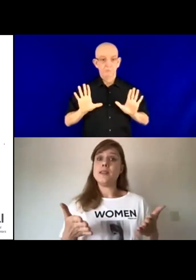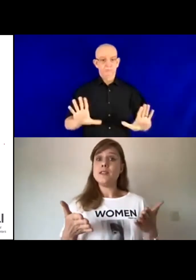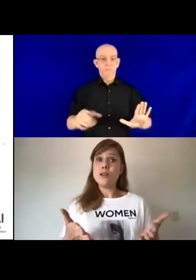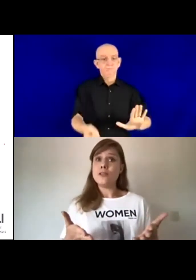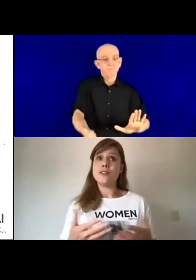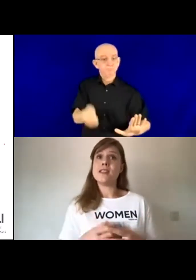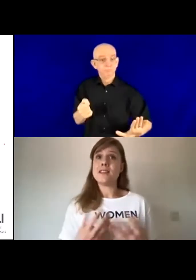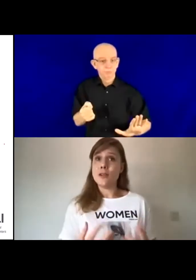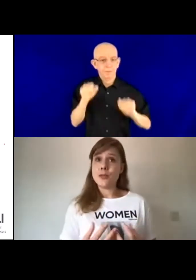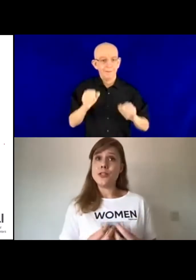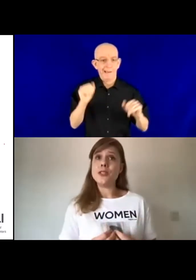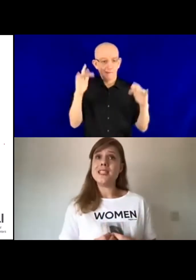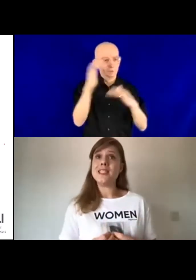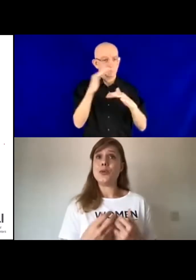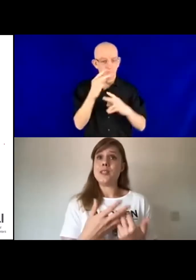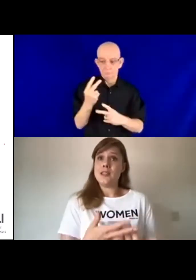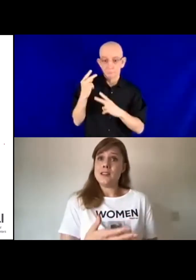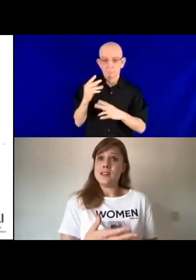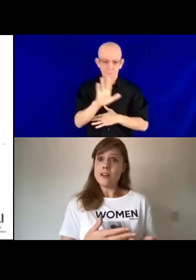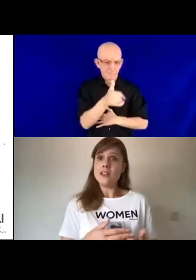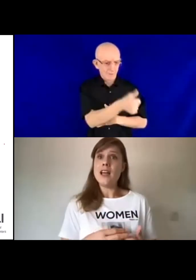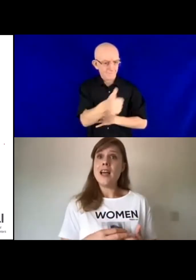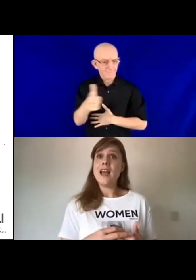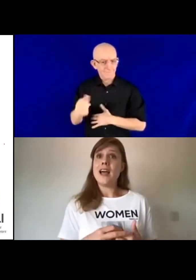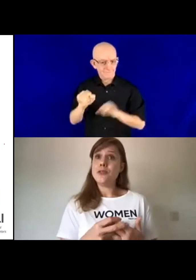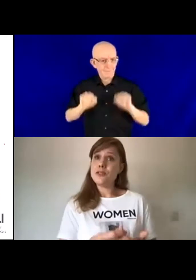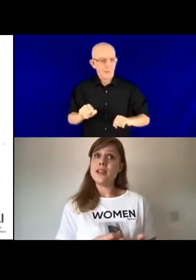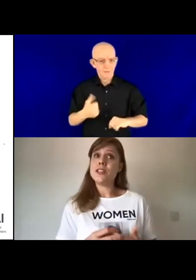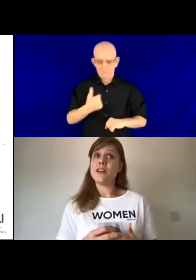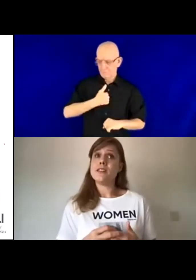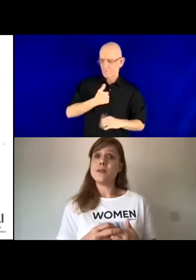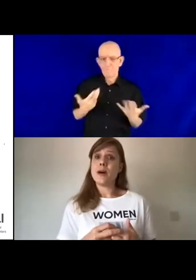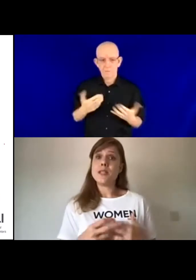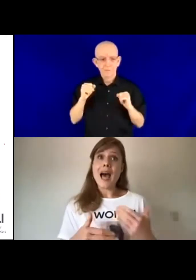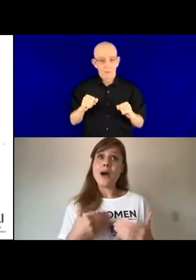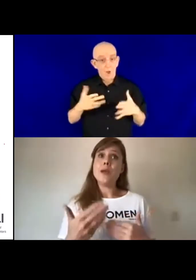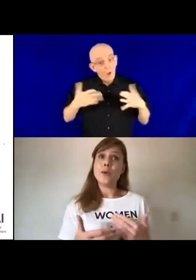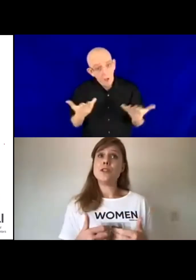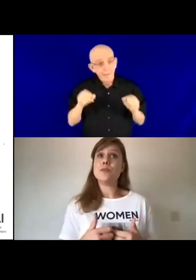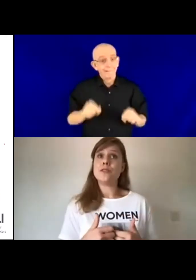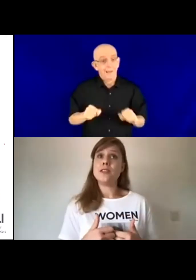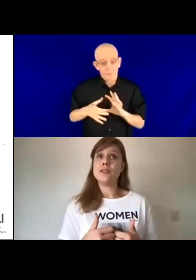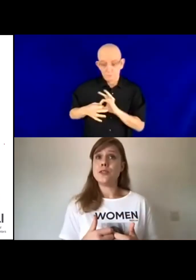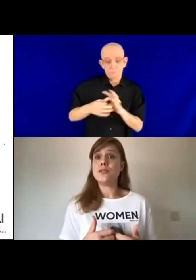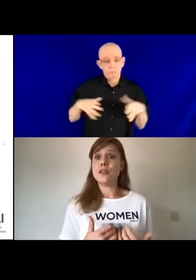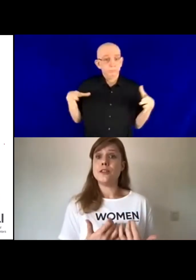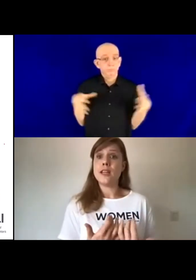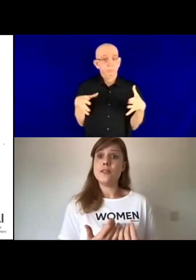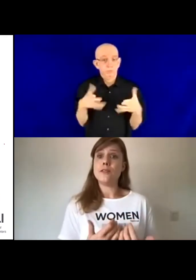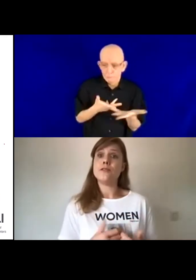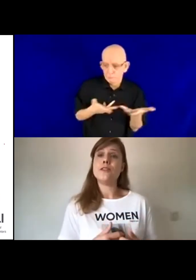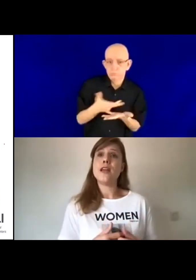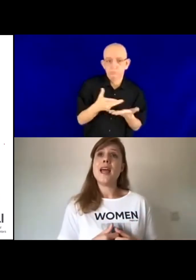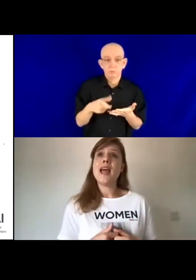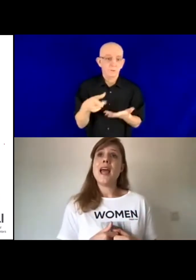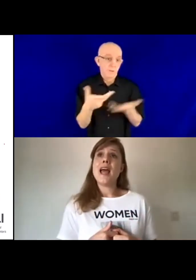this conference as an opportunity to take stock and to strategize about how we want the profession to further